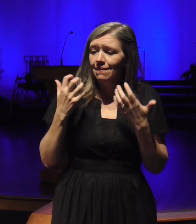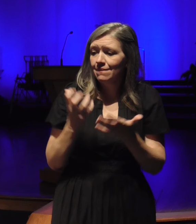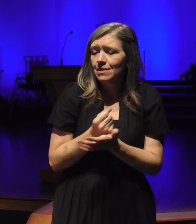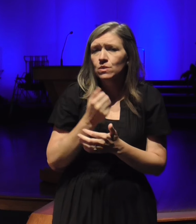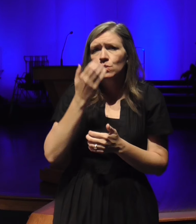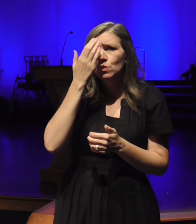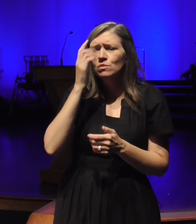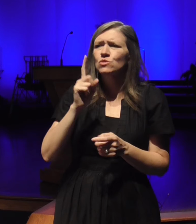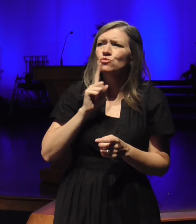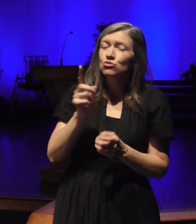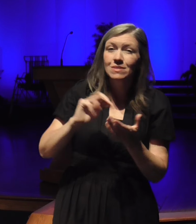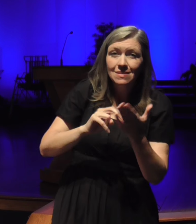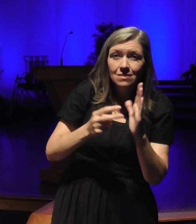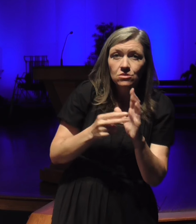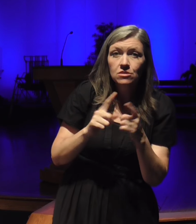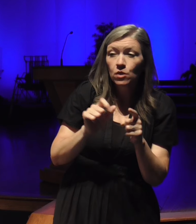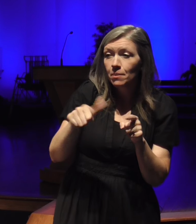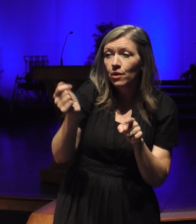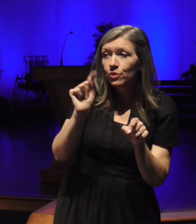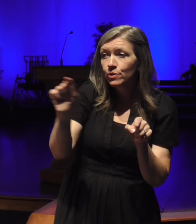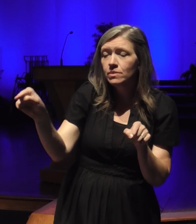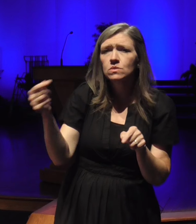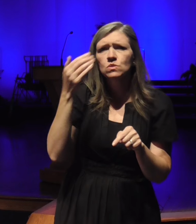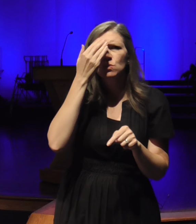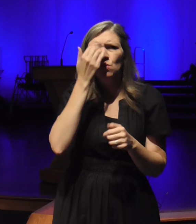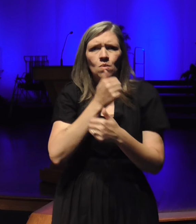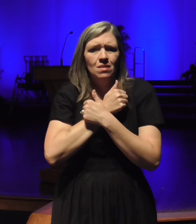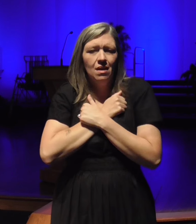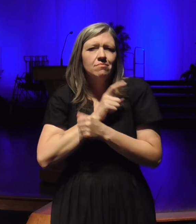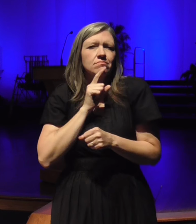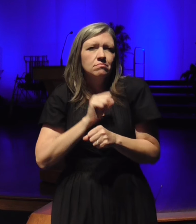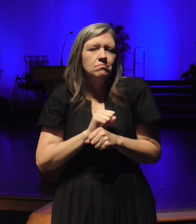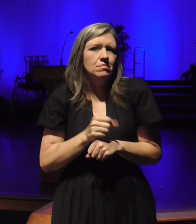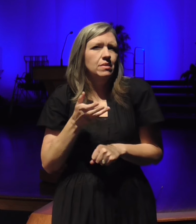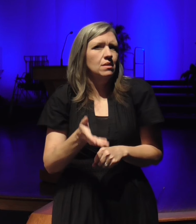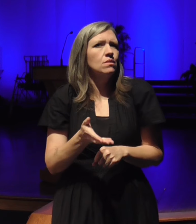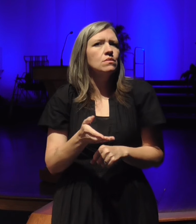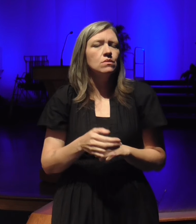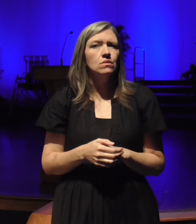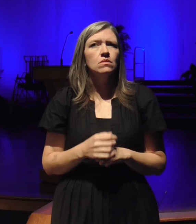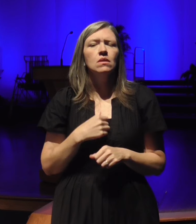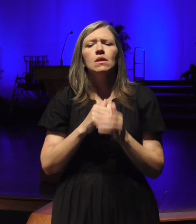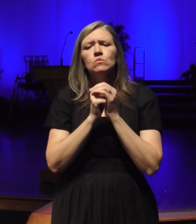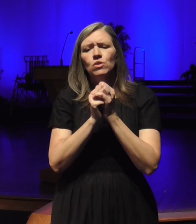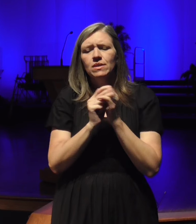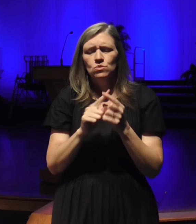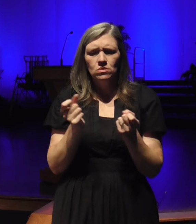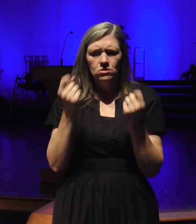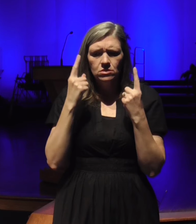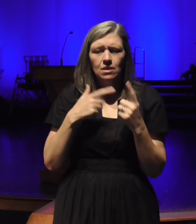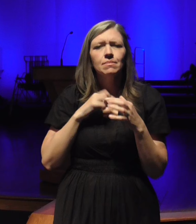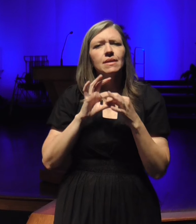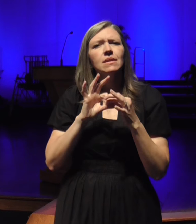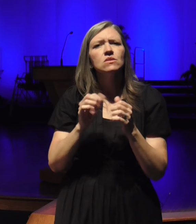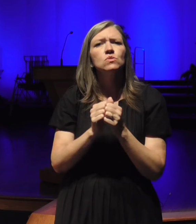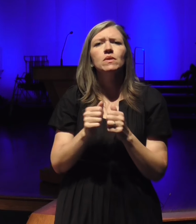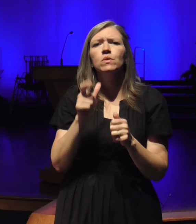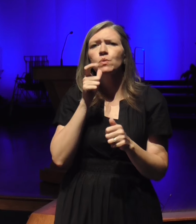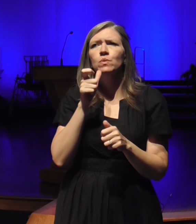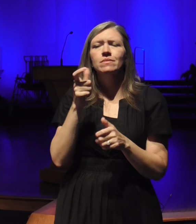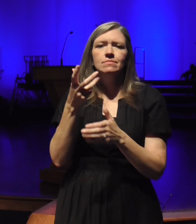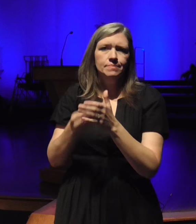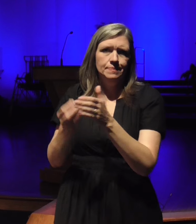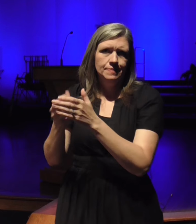but to know things. To know the wholeness in which my life is embraced, to know the true intentions of others, to know the love that's